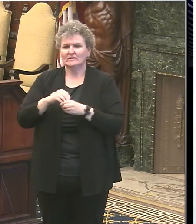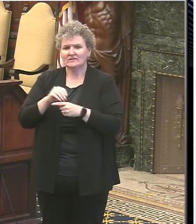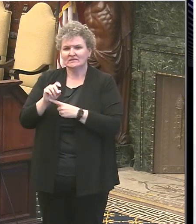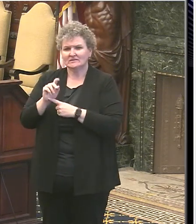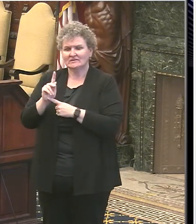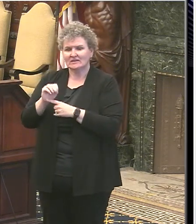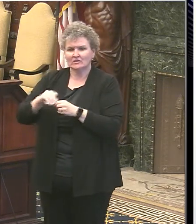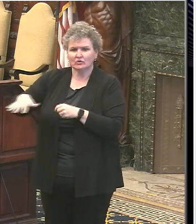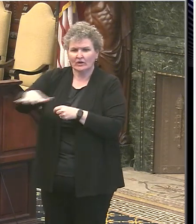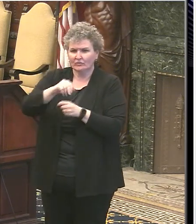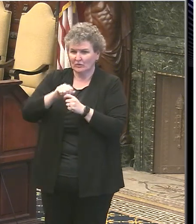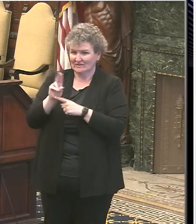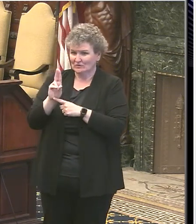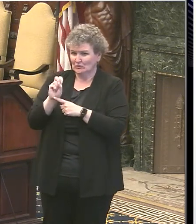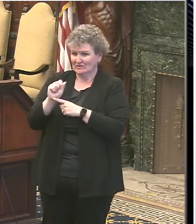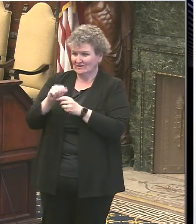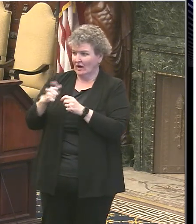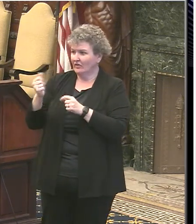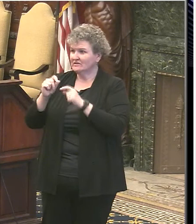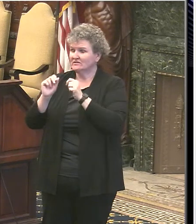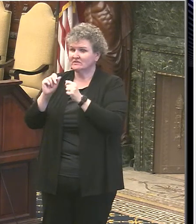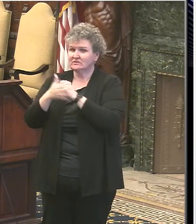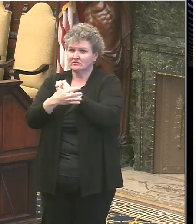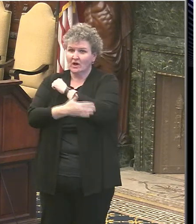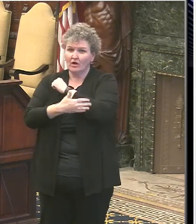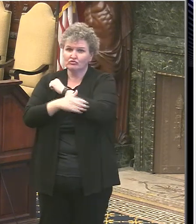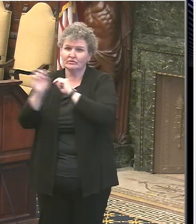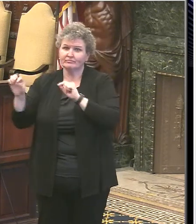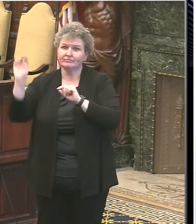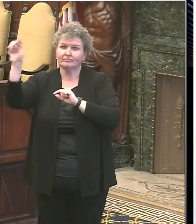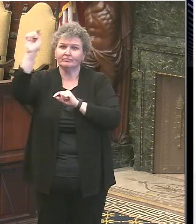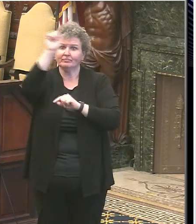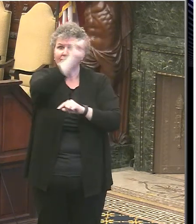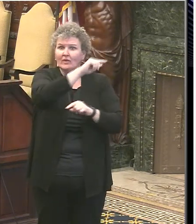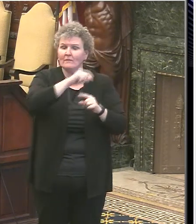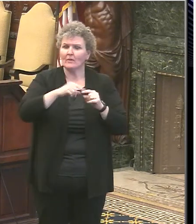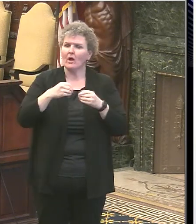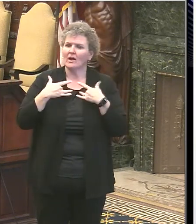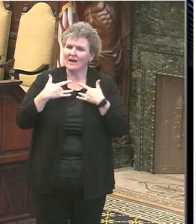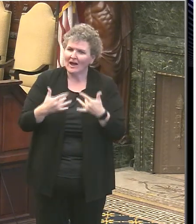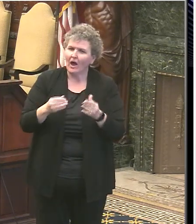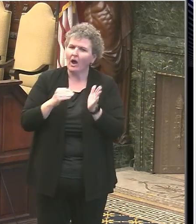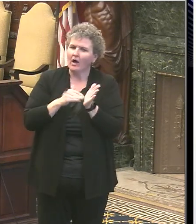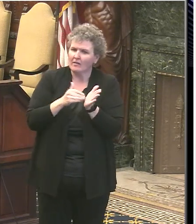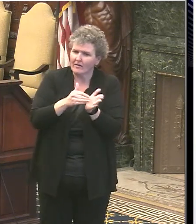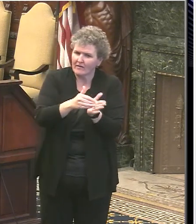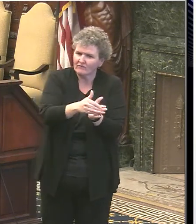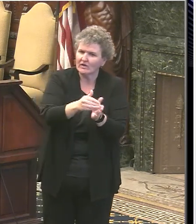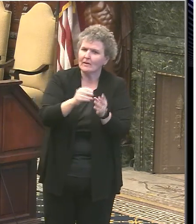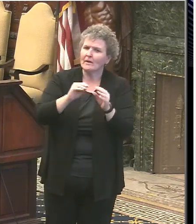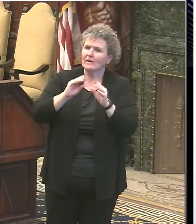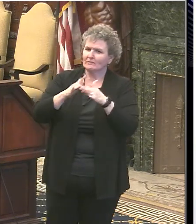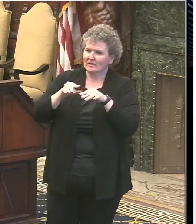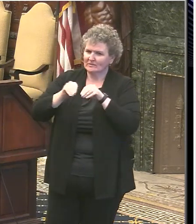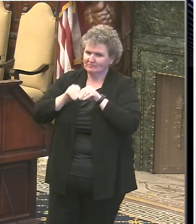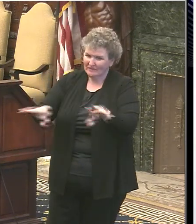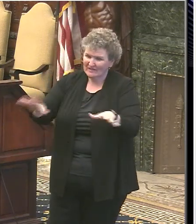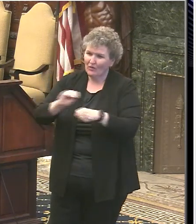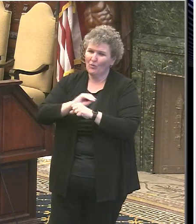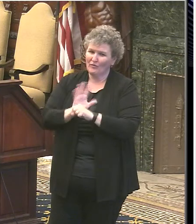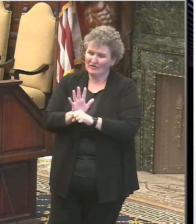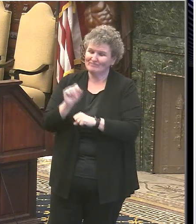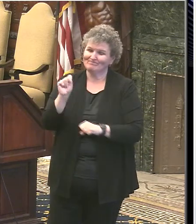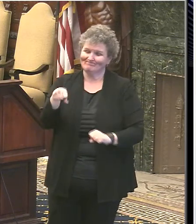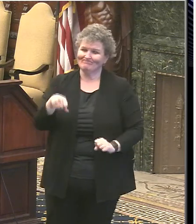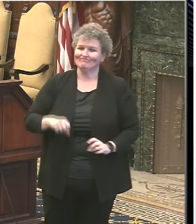including Philadelphia, and showed that gyms were important sites of community-wide spread, or important sites that promoted